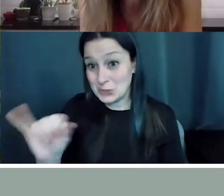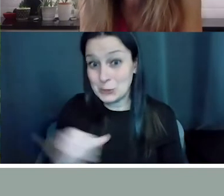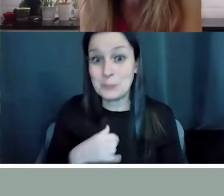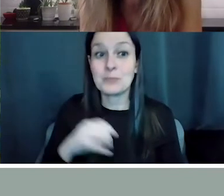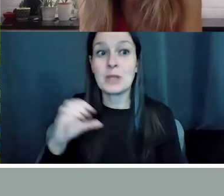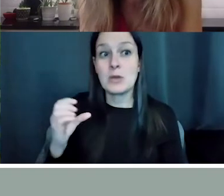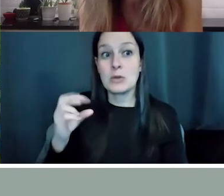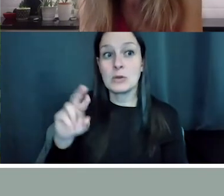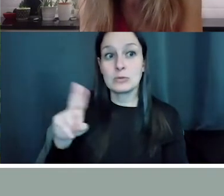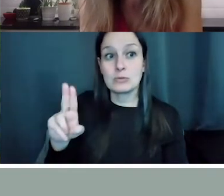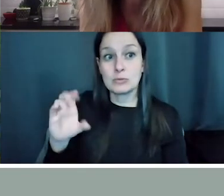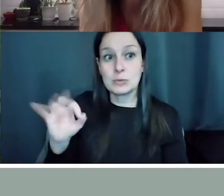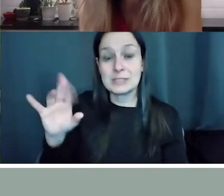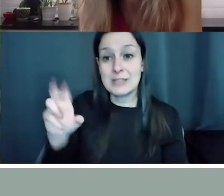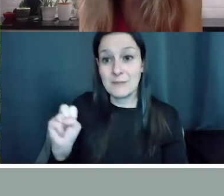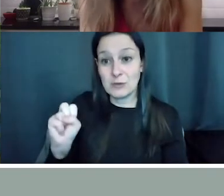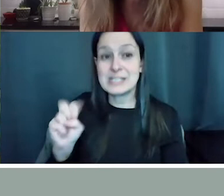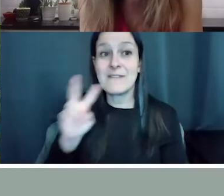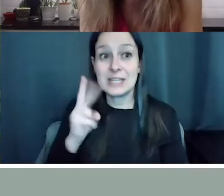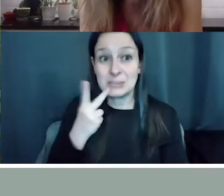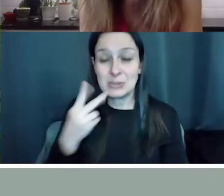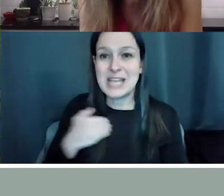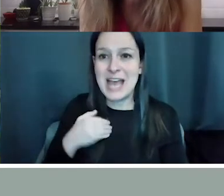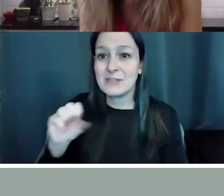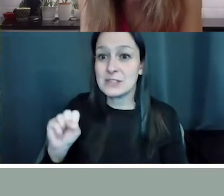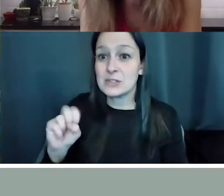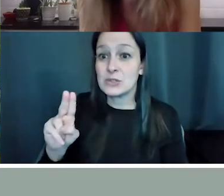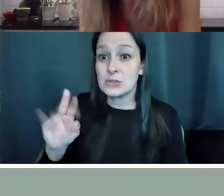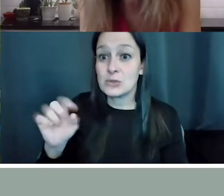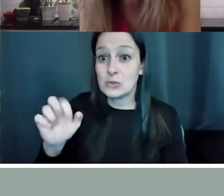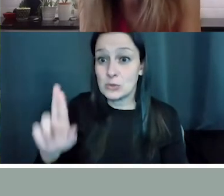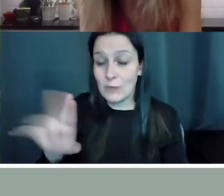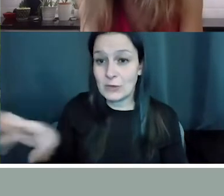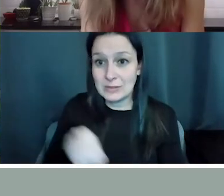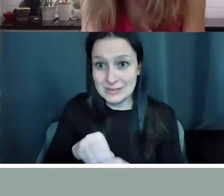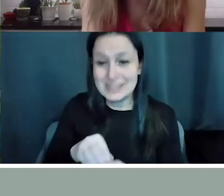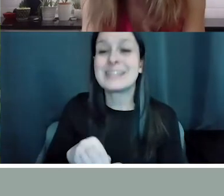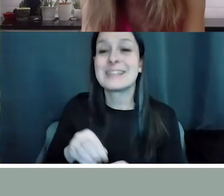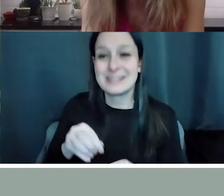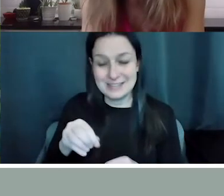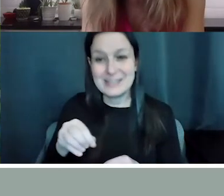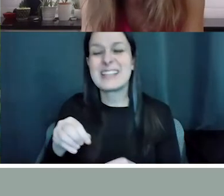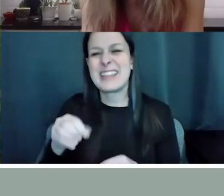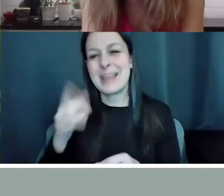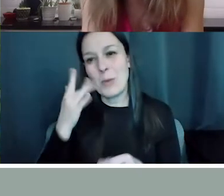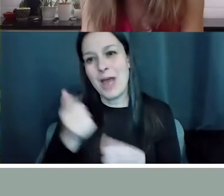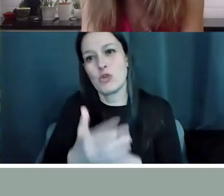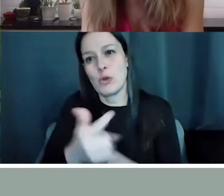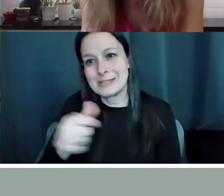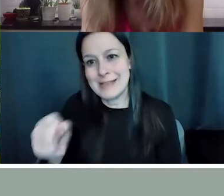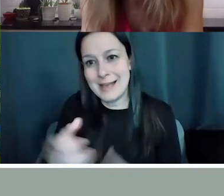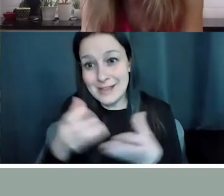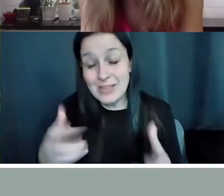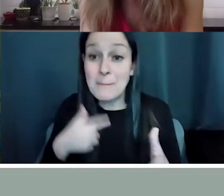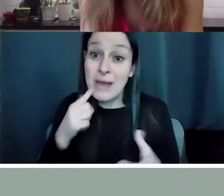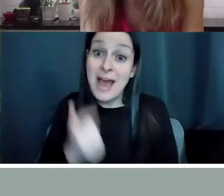Cruciferous vegetables have sulfur-containing compounds, that's why they're gassy, that really help support our